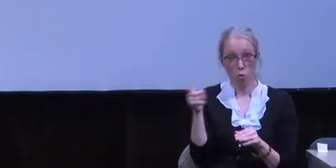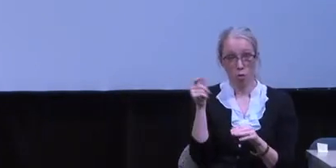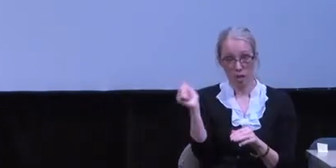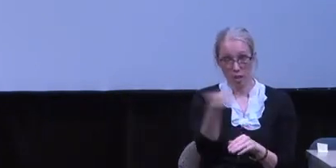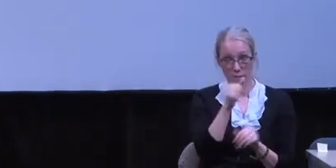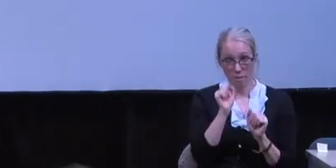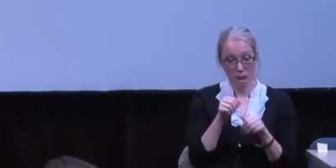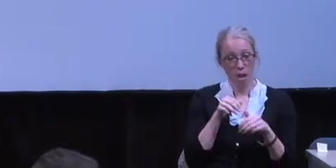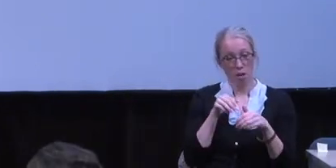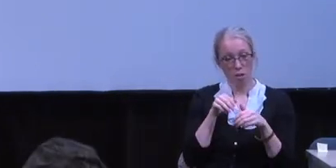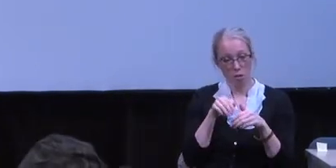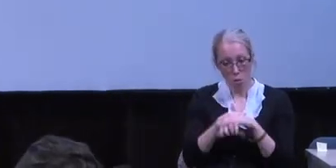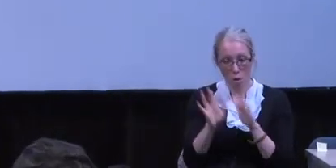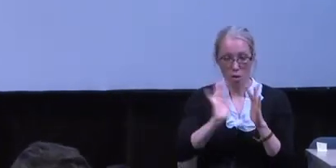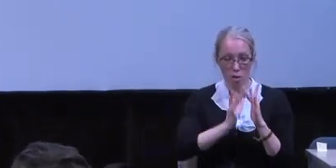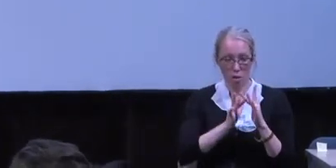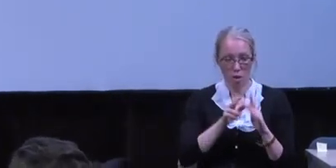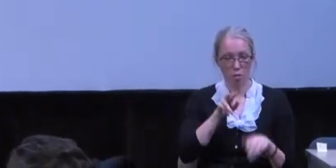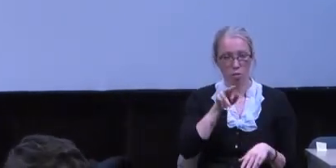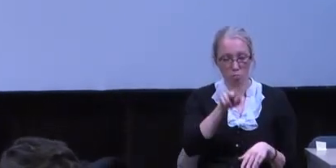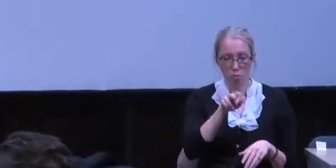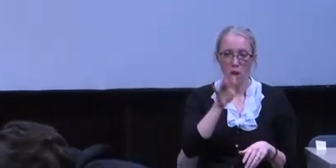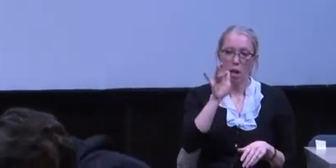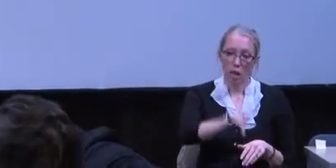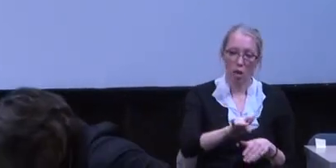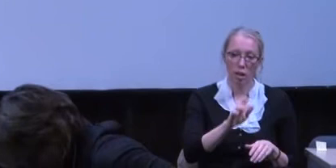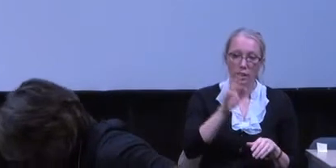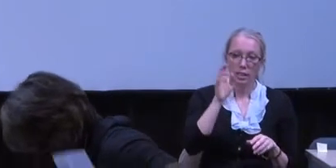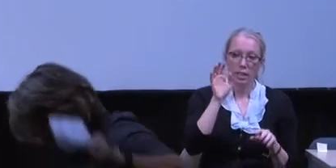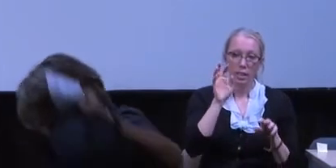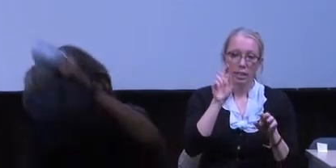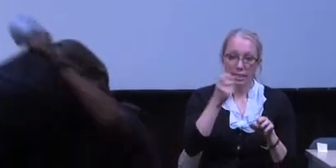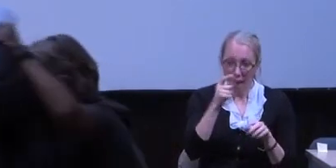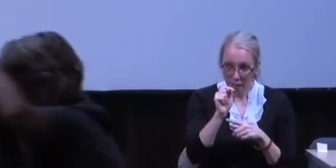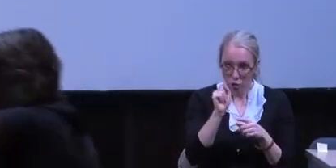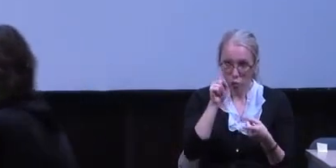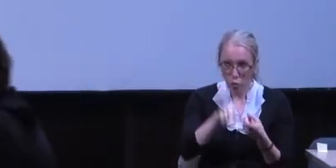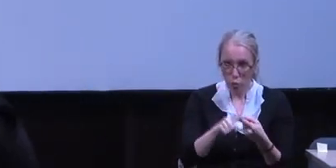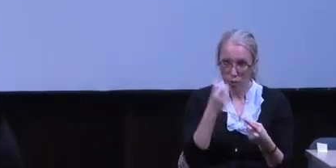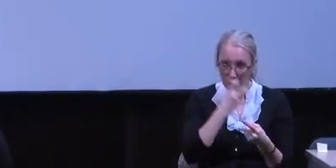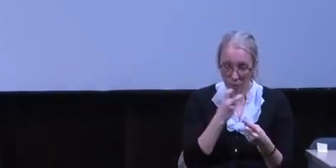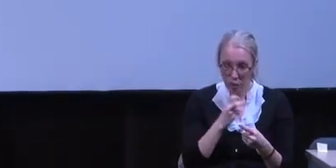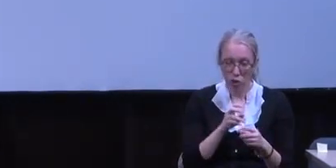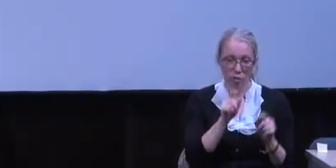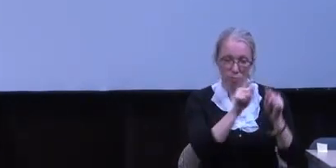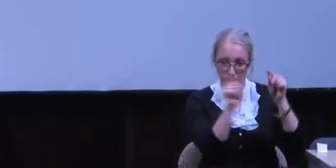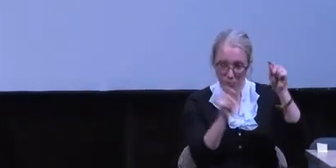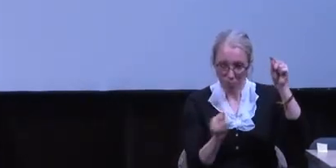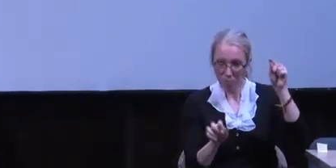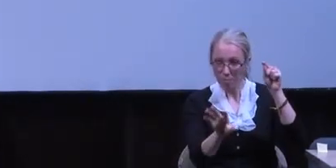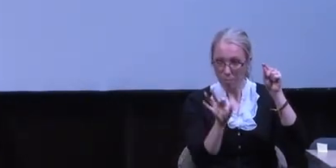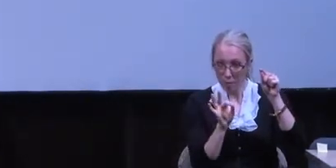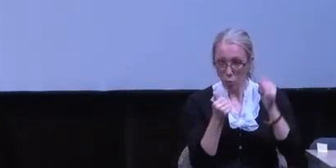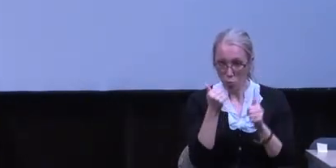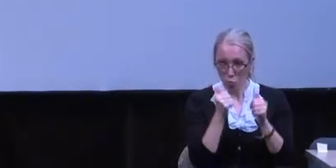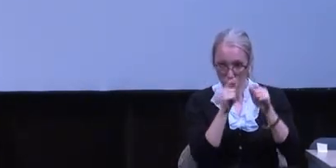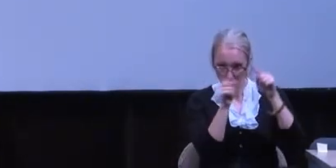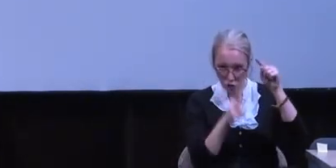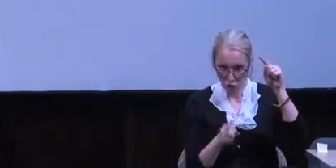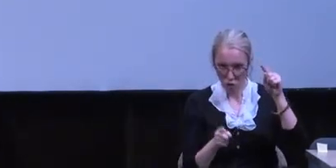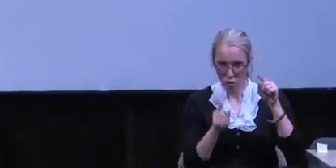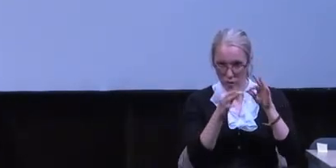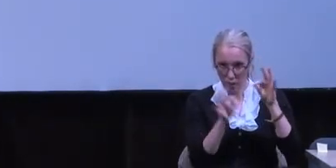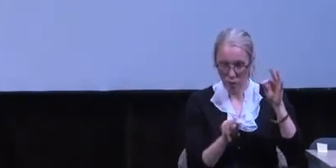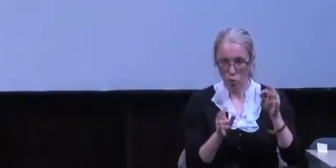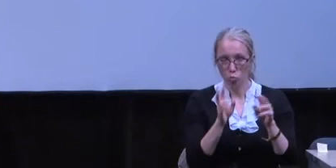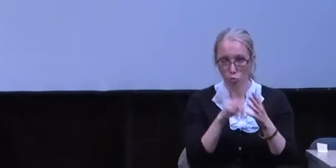turn on text to speech, highlight text, and if it reads it to you, that's good. And then another thing is do